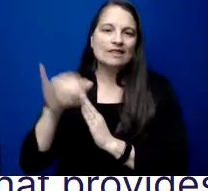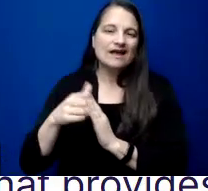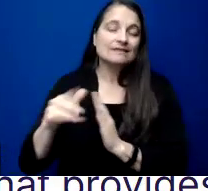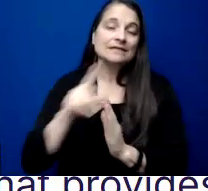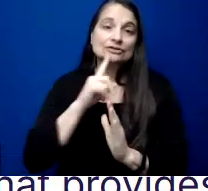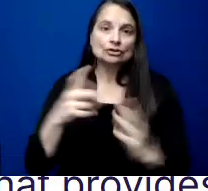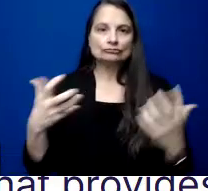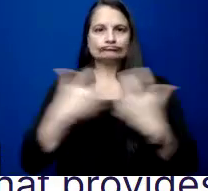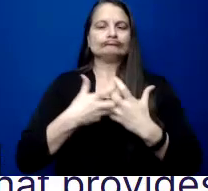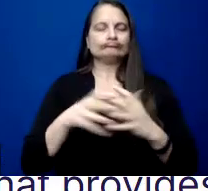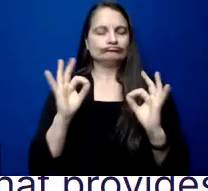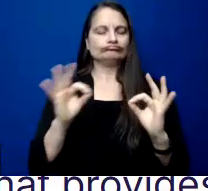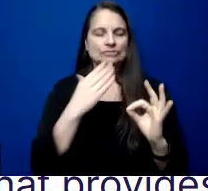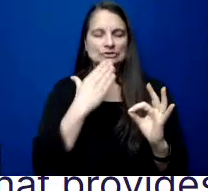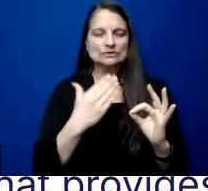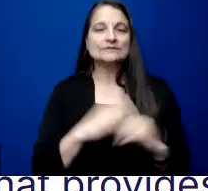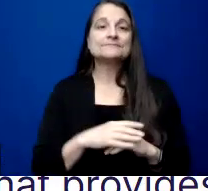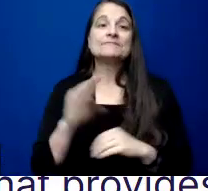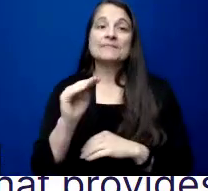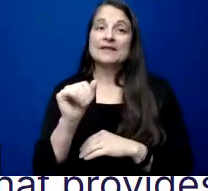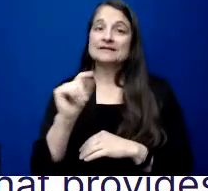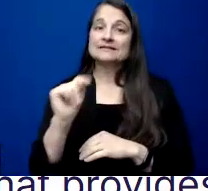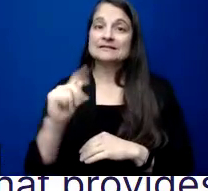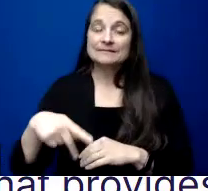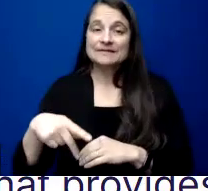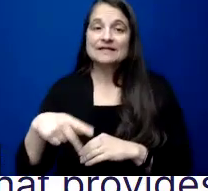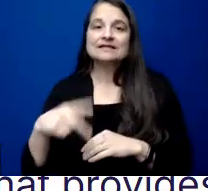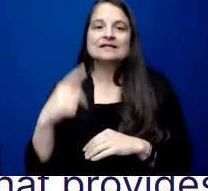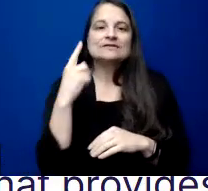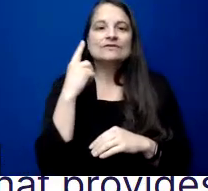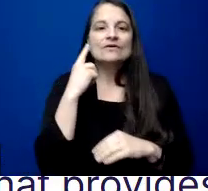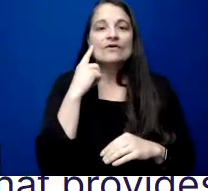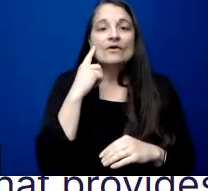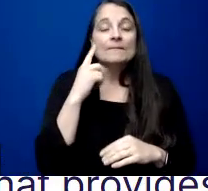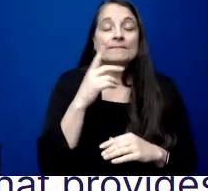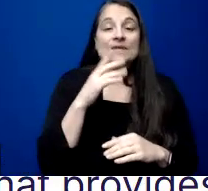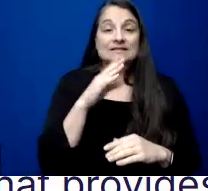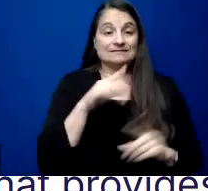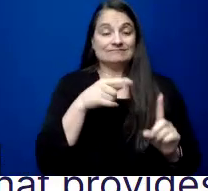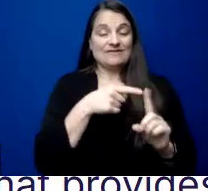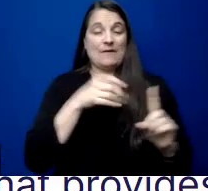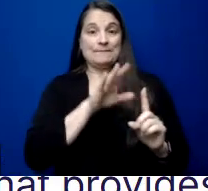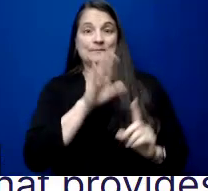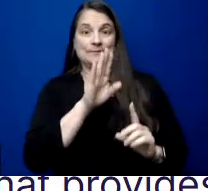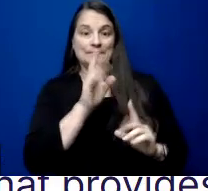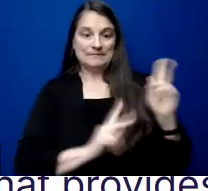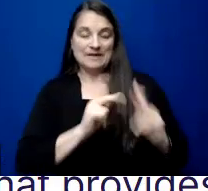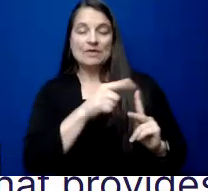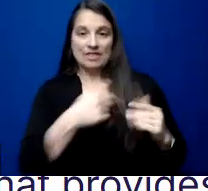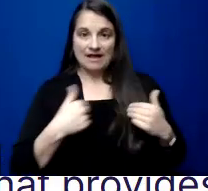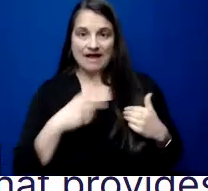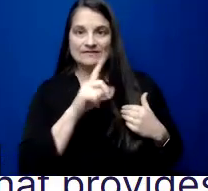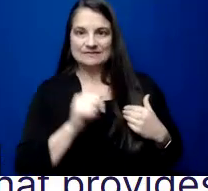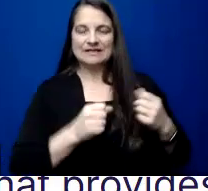very special thing about our program is that MATP is by people with disabilities, for people with disabilities, their allies, and other community